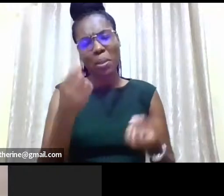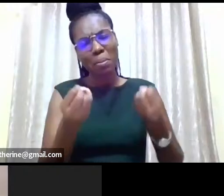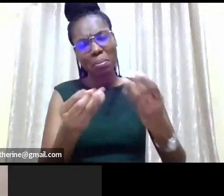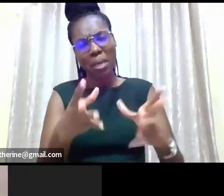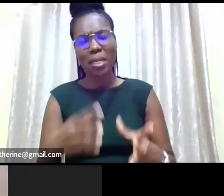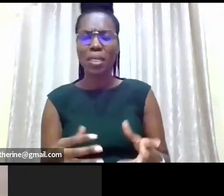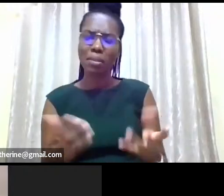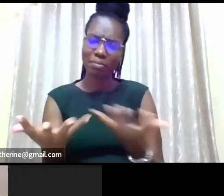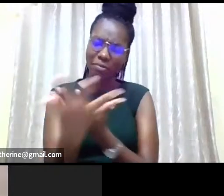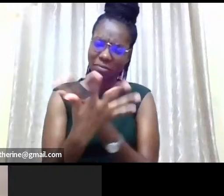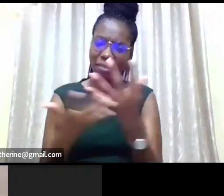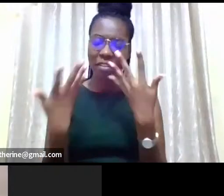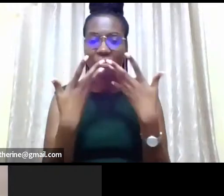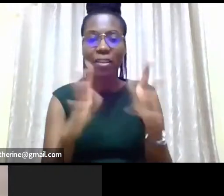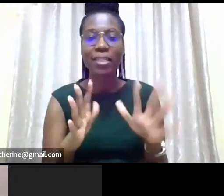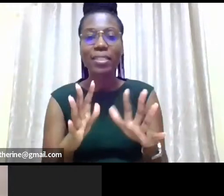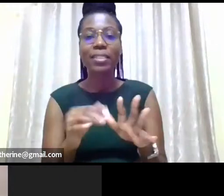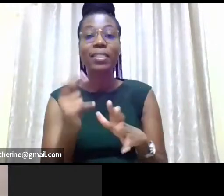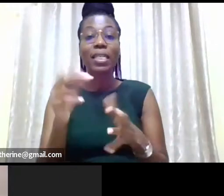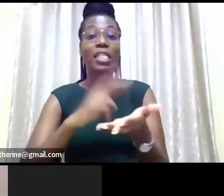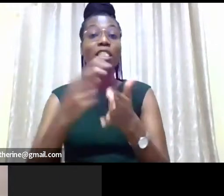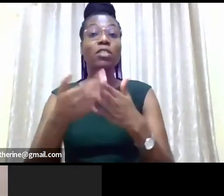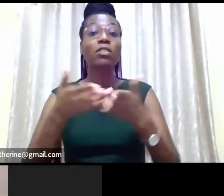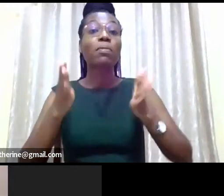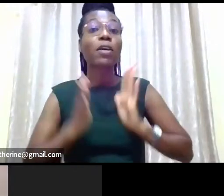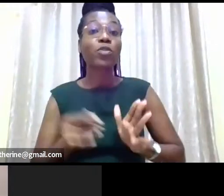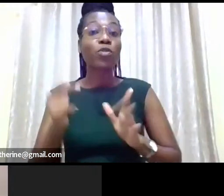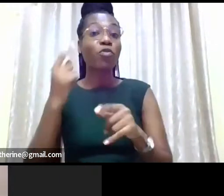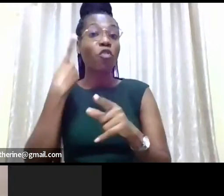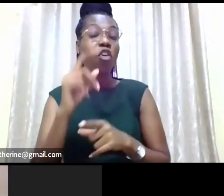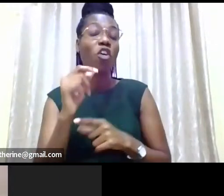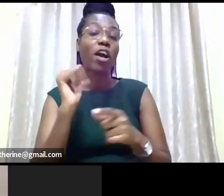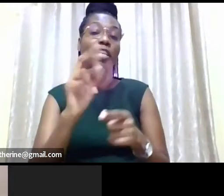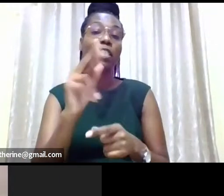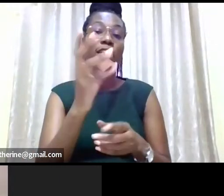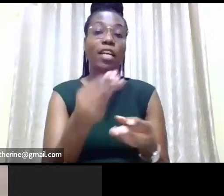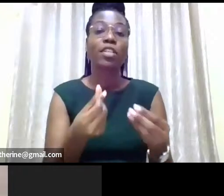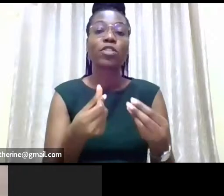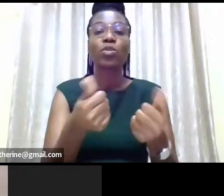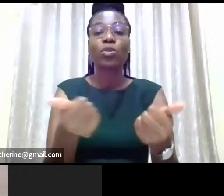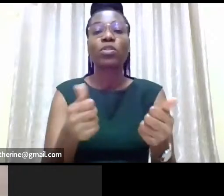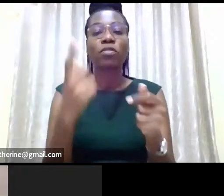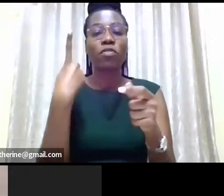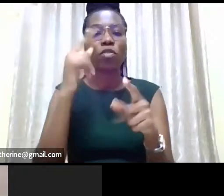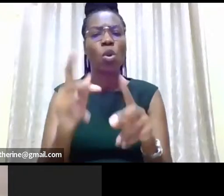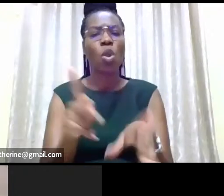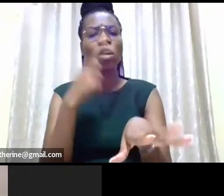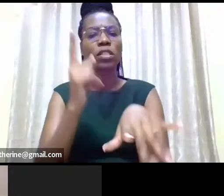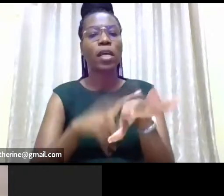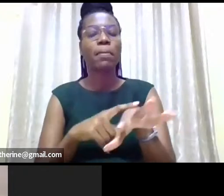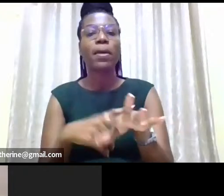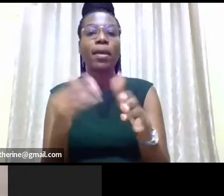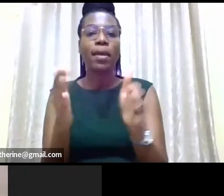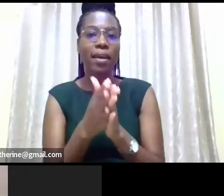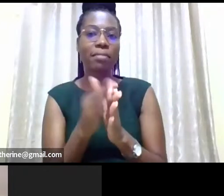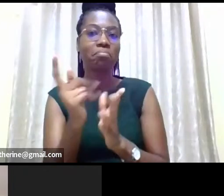Peter Kinyanjui. He's been a resource person for Atara Solutions for a while, and he's done quite a bit of